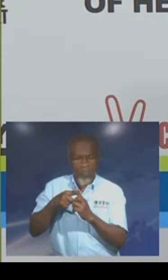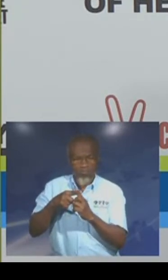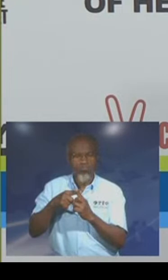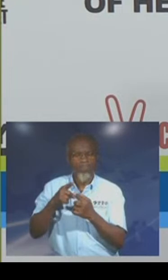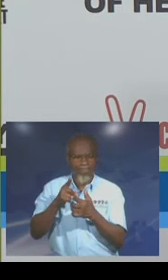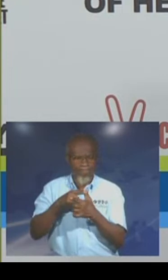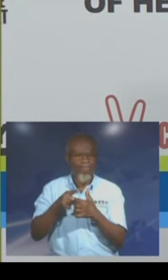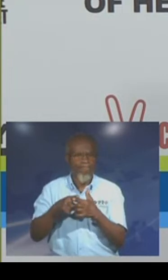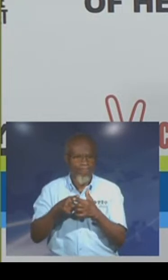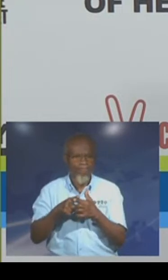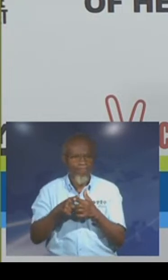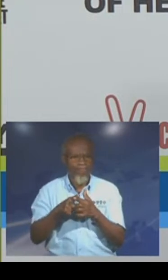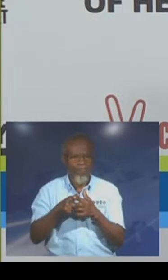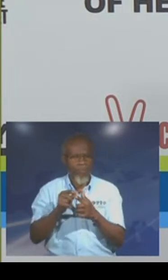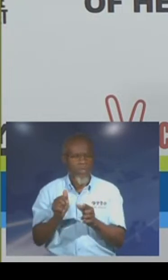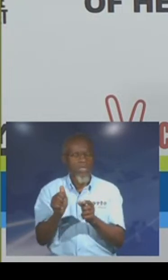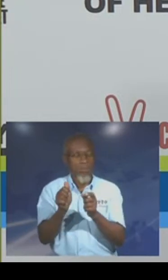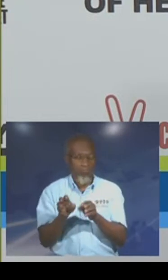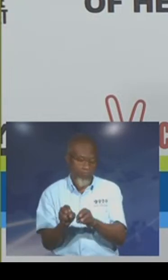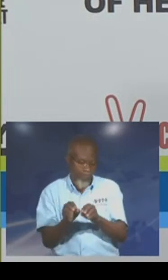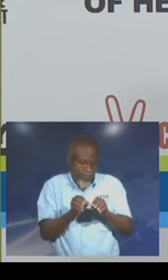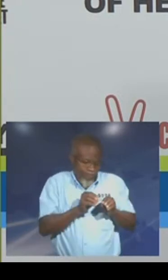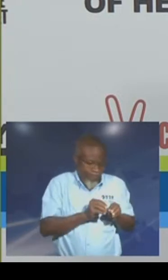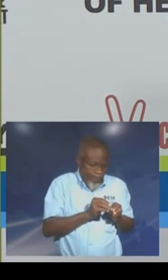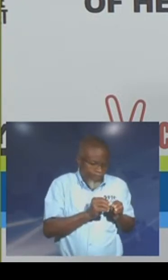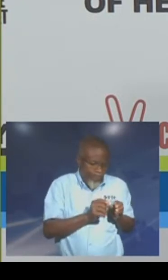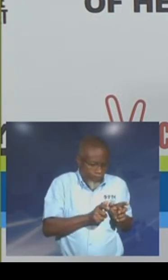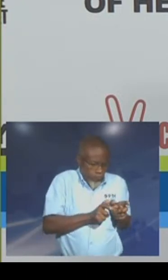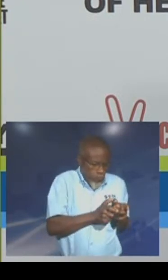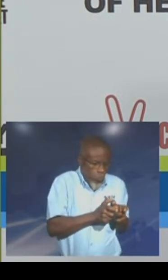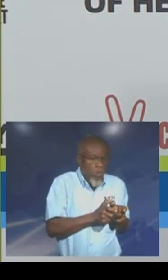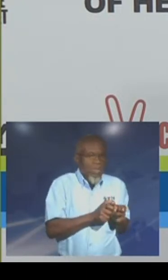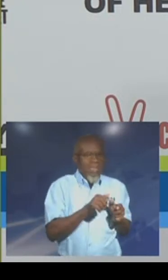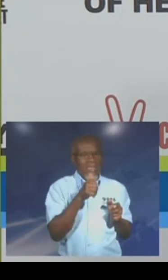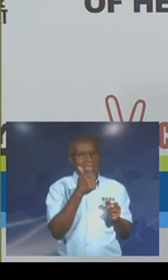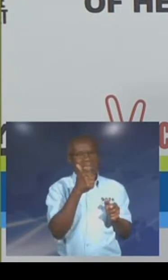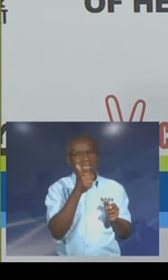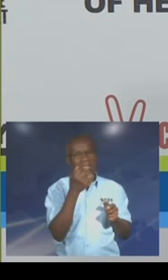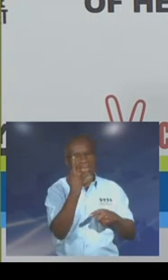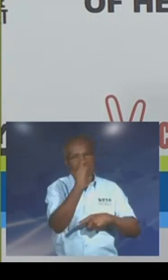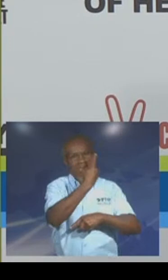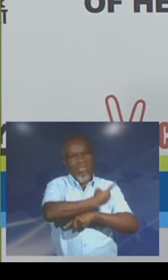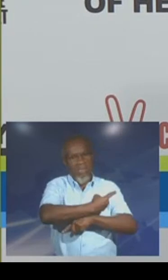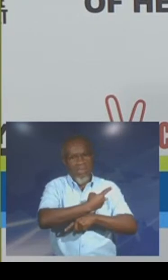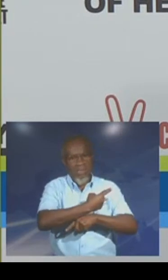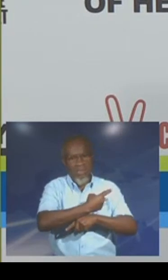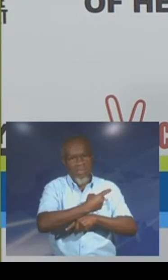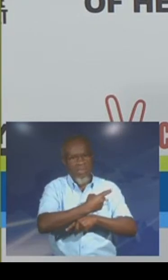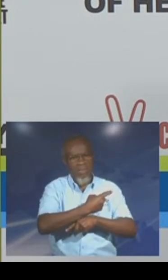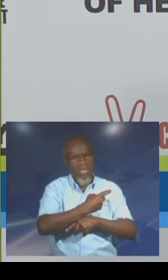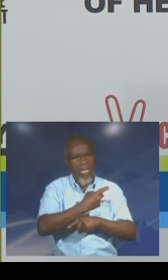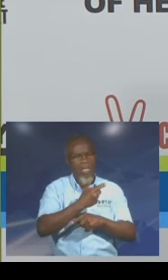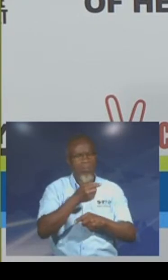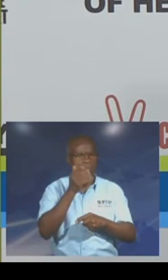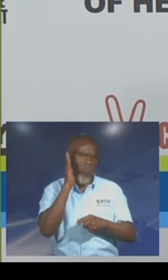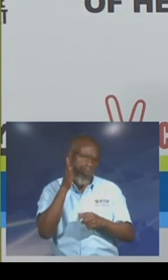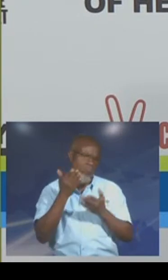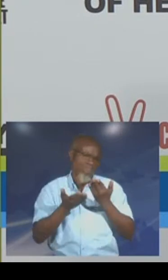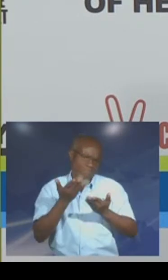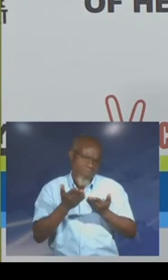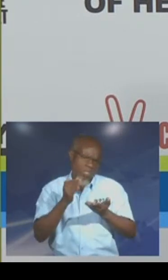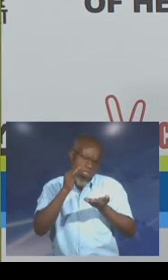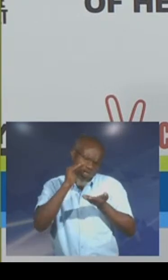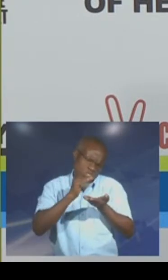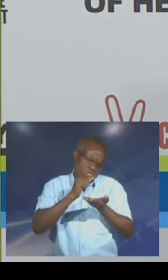speaking, we're looking at about a 10-day period at this point in time, and the CMOHs are putting together a position to probably reduce that a little further in the